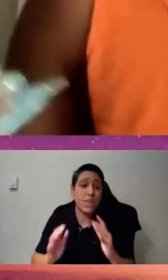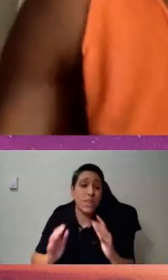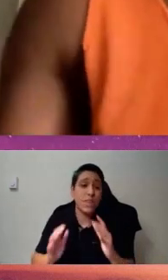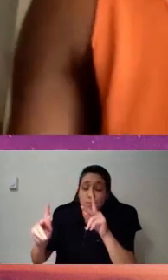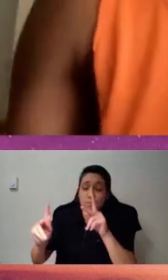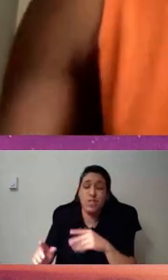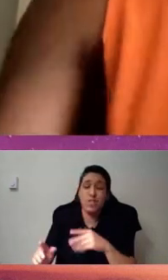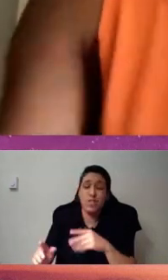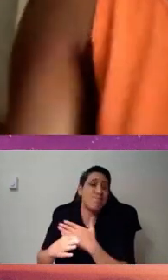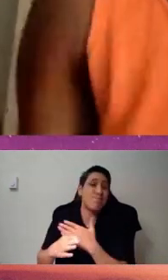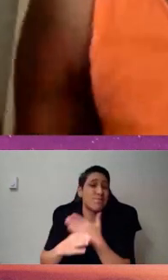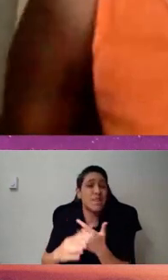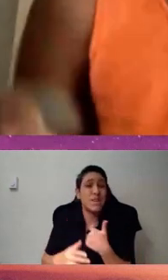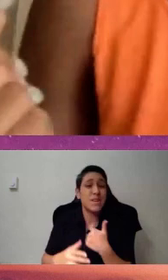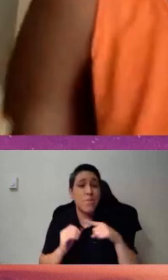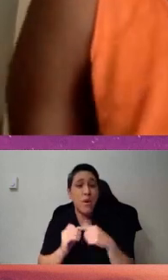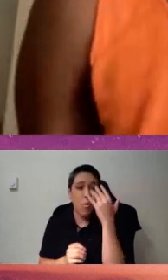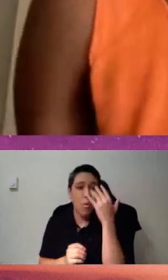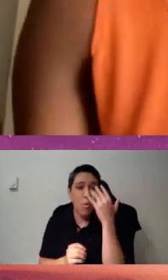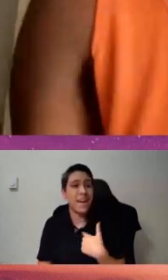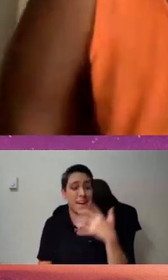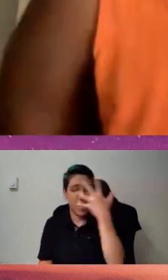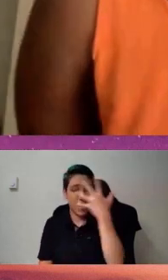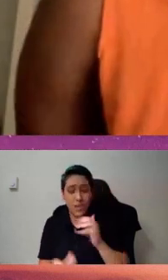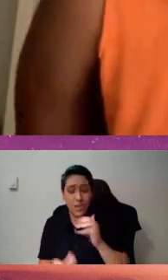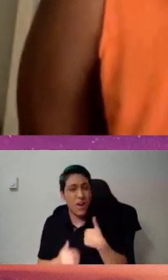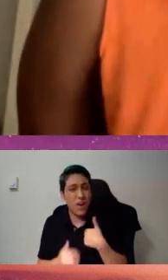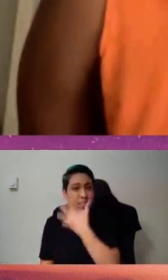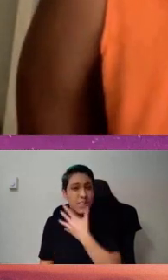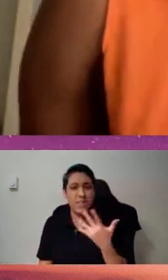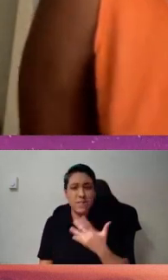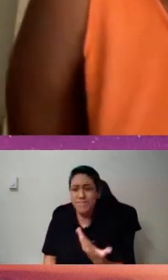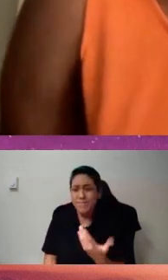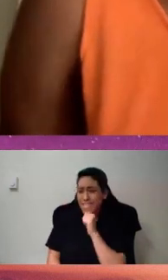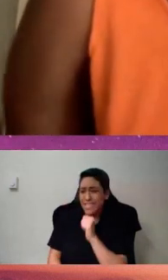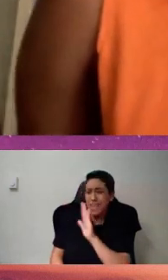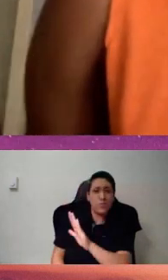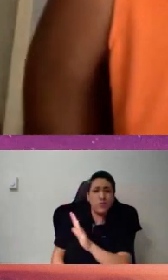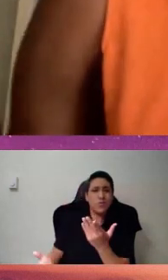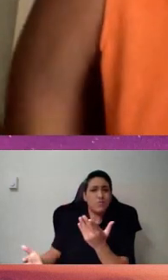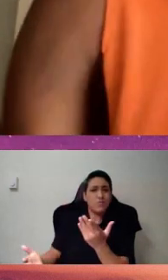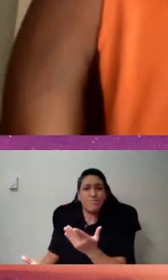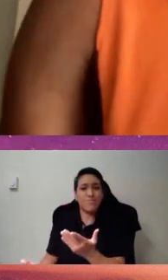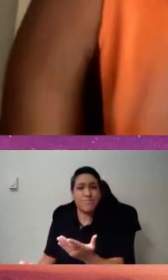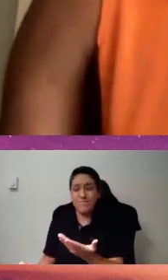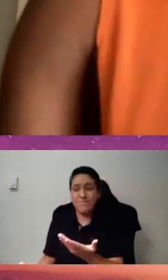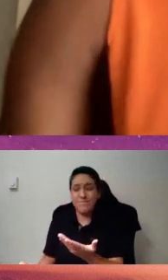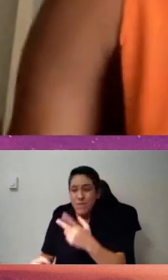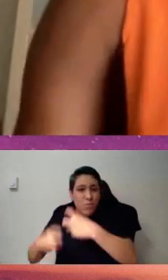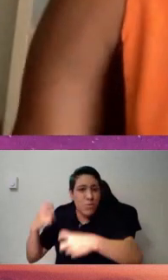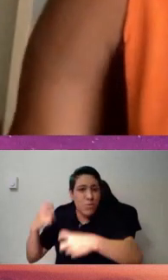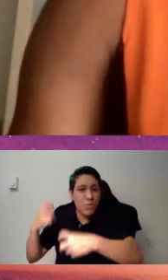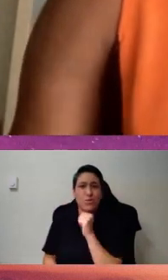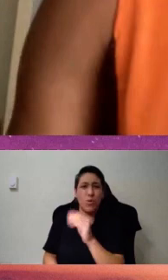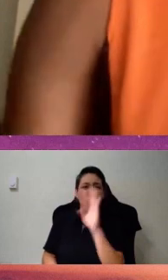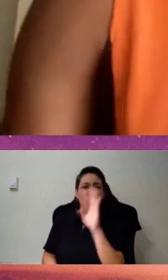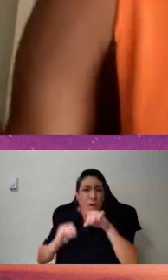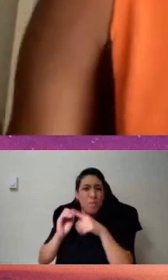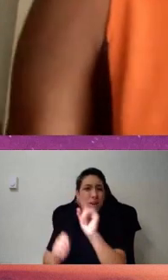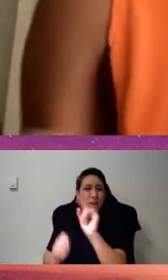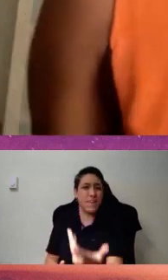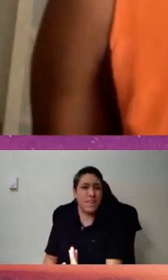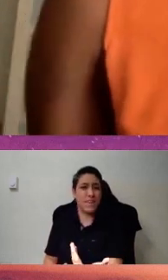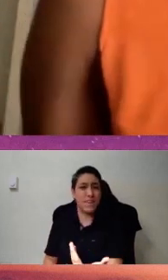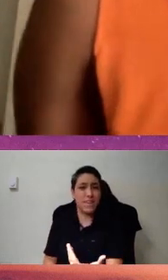me about why I look the way I do. Mind your business. That's decolonization also. Mind your business. Why are we always trying